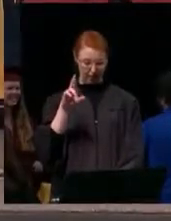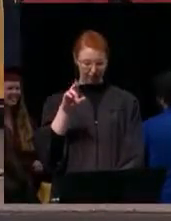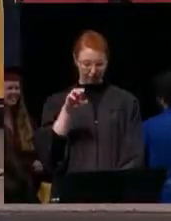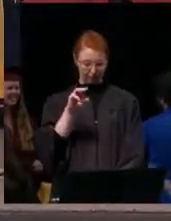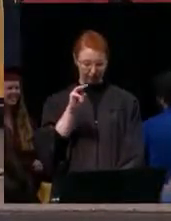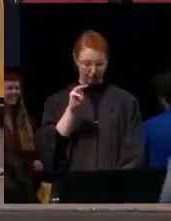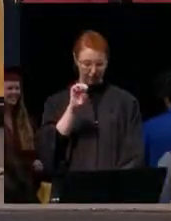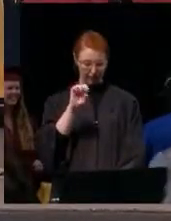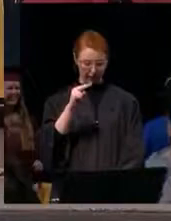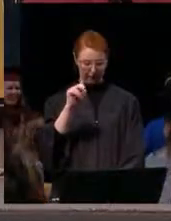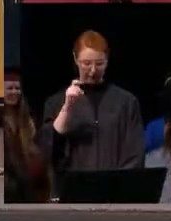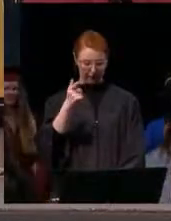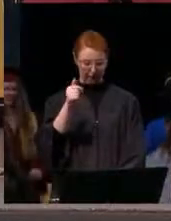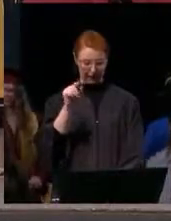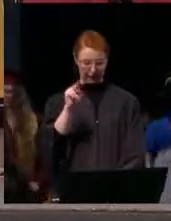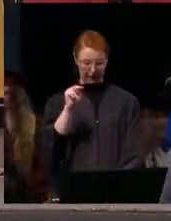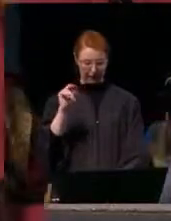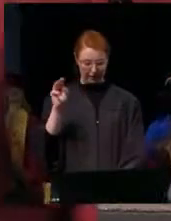Megan Tessier.